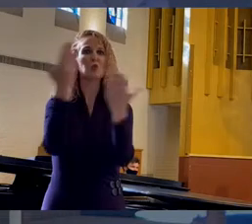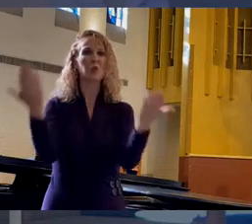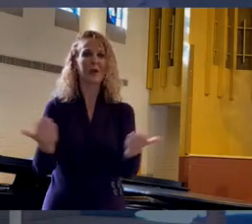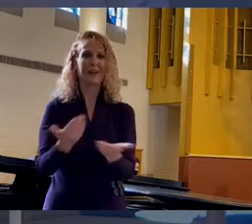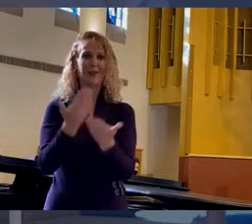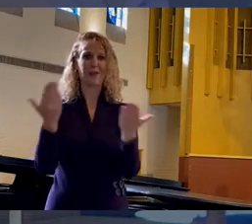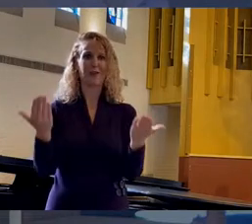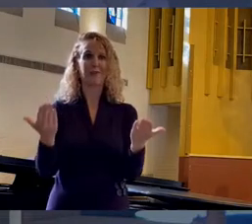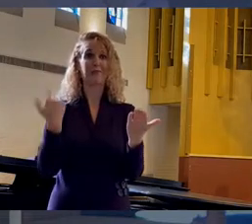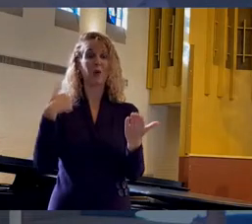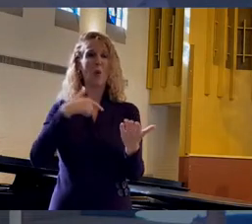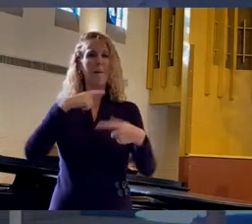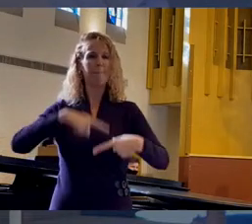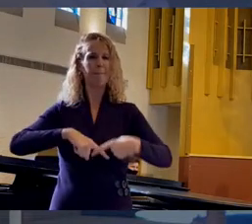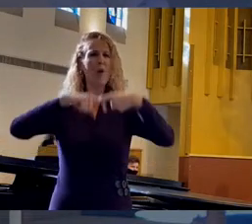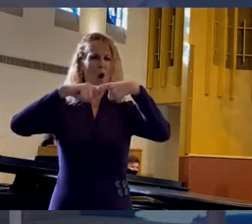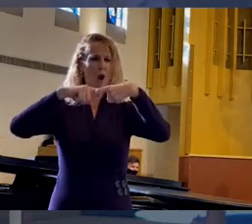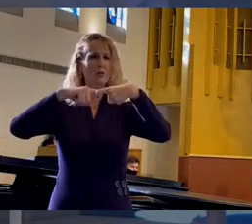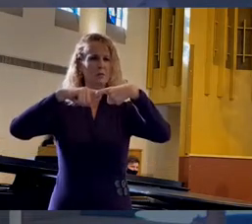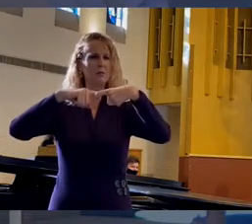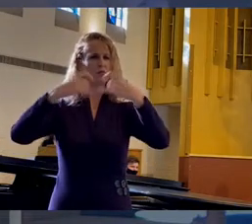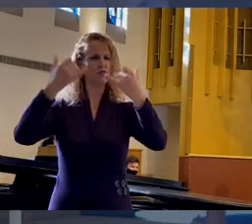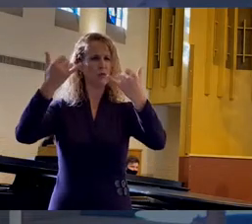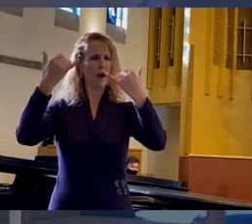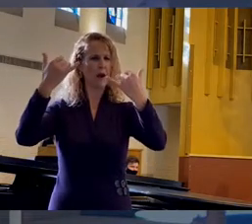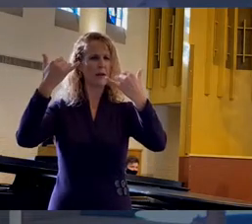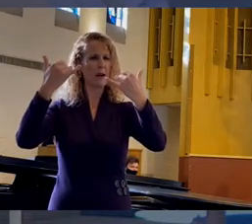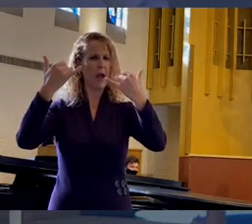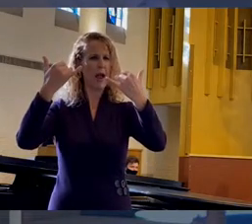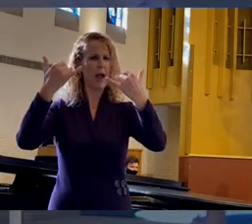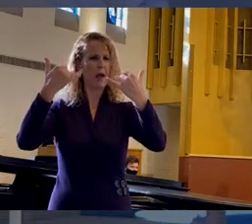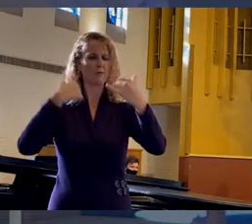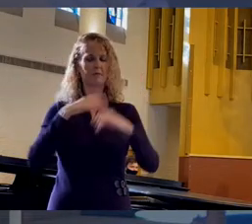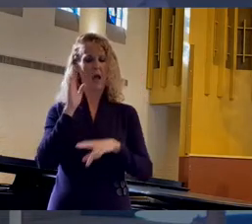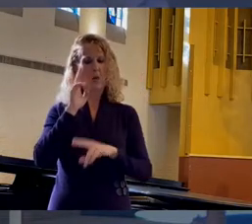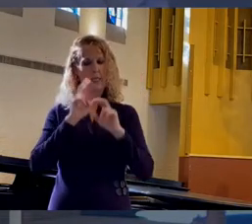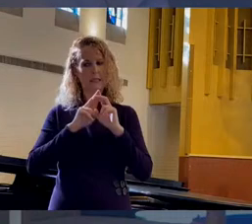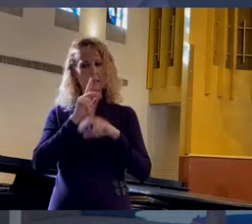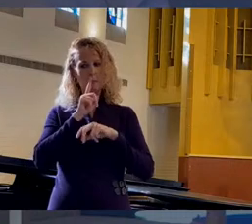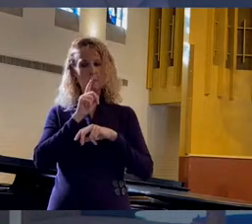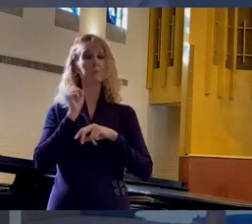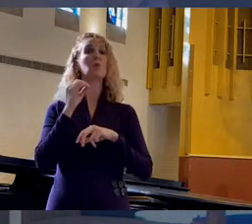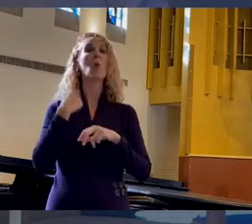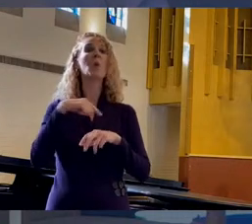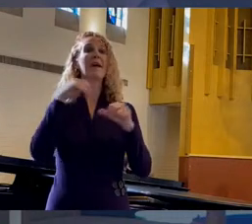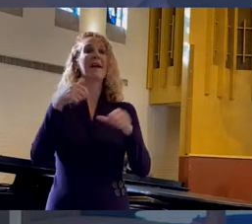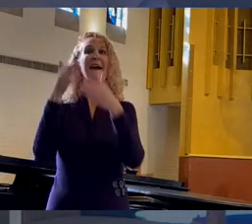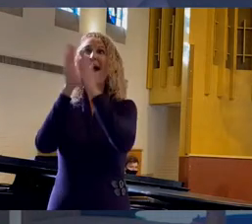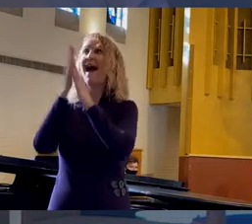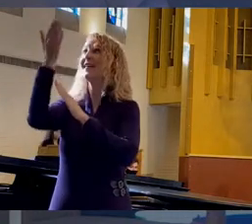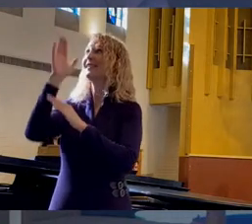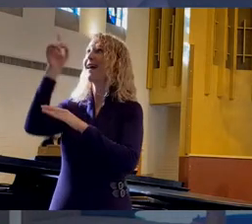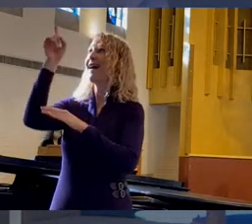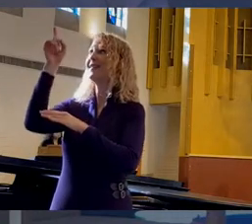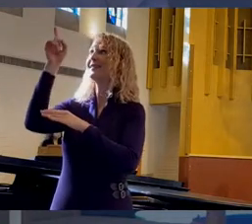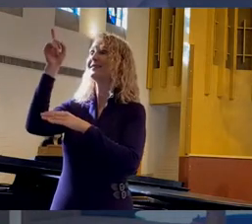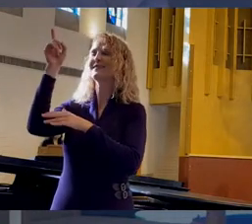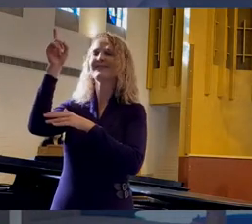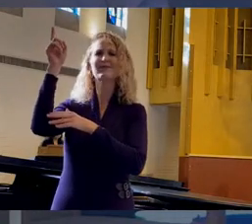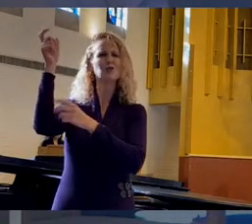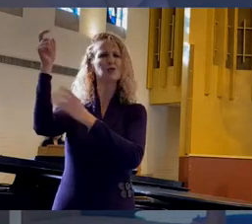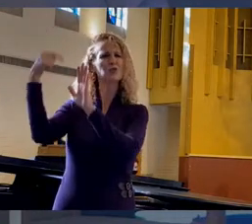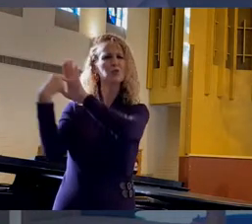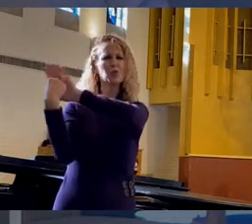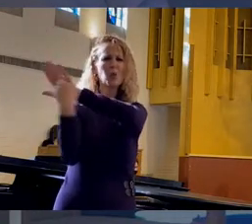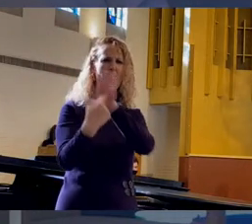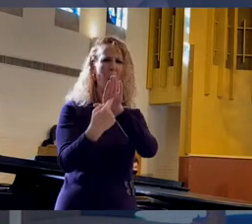Xavier. Let us pause for a moment now, I'll sit down and be quiet, and ask God to give us the